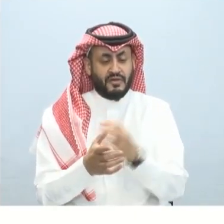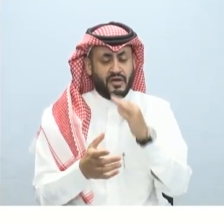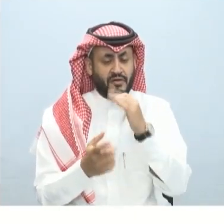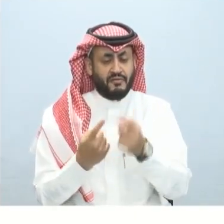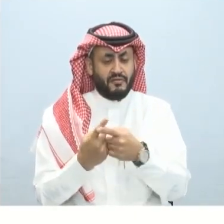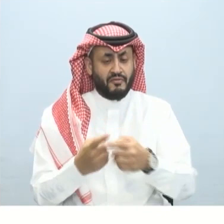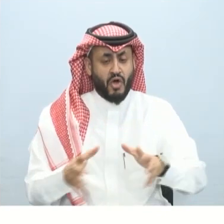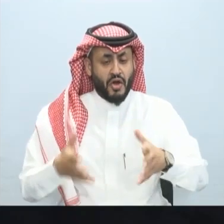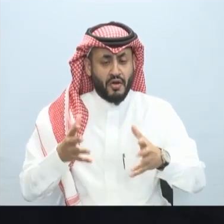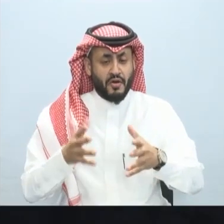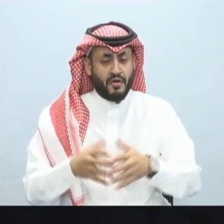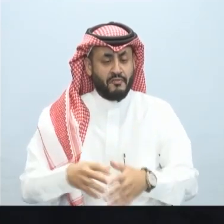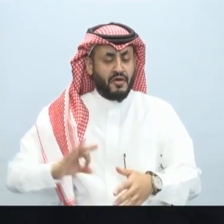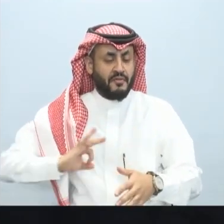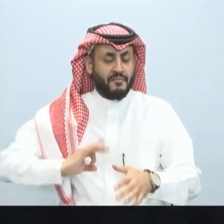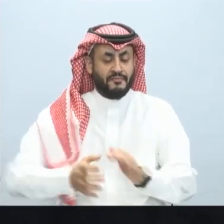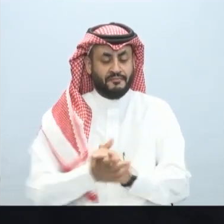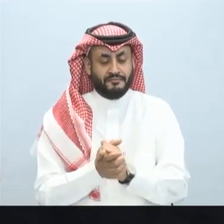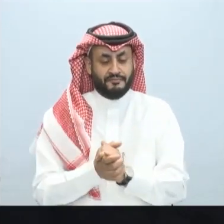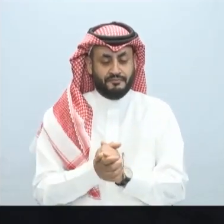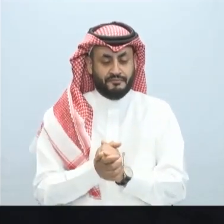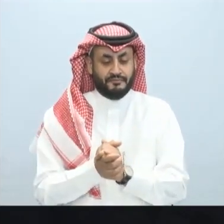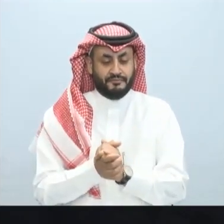says, horrors are awesome.